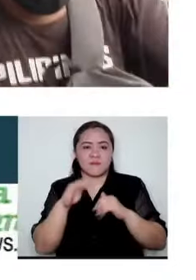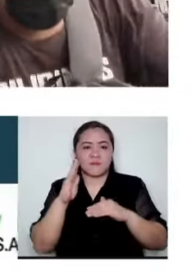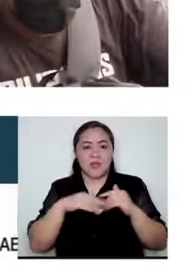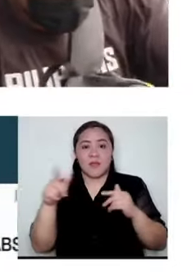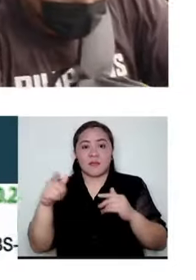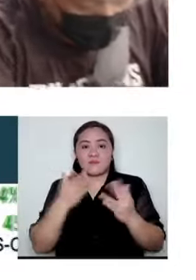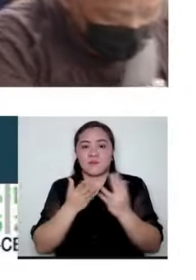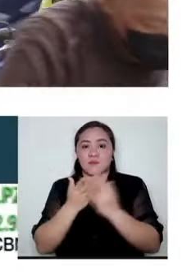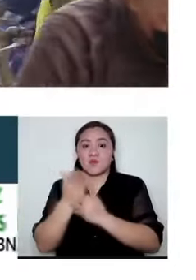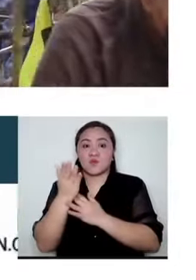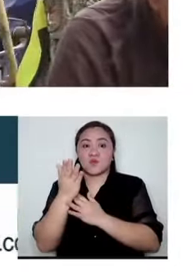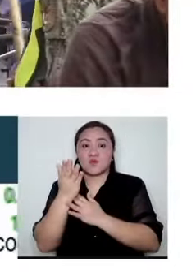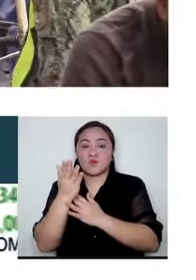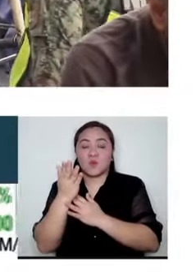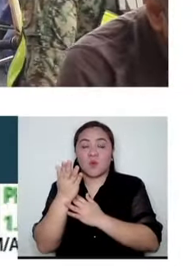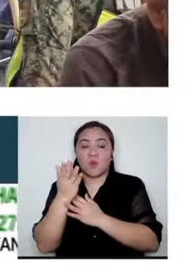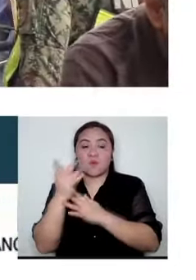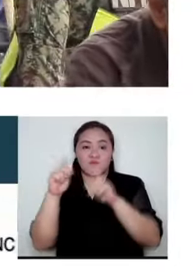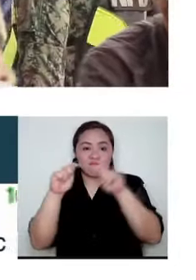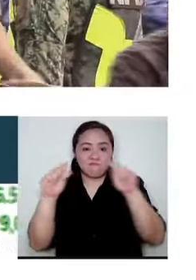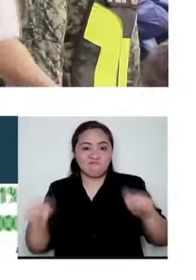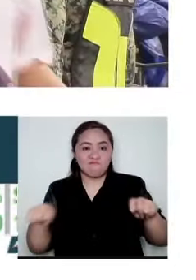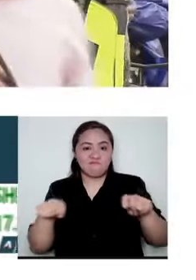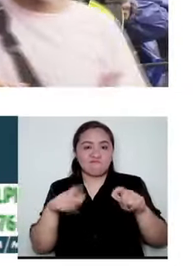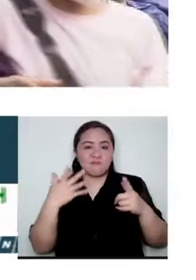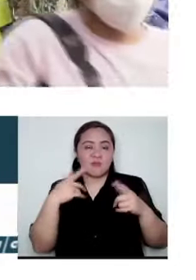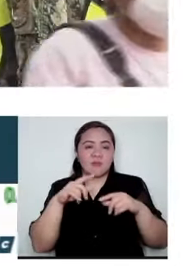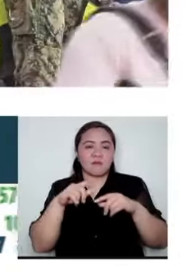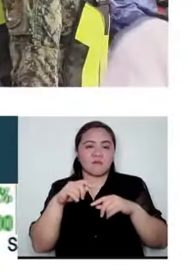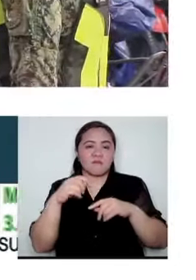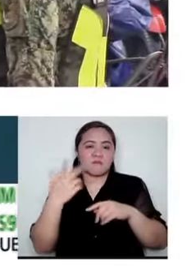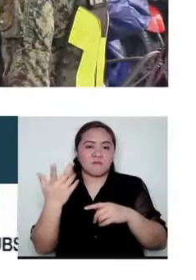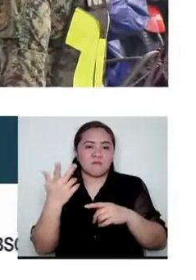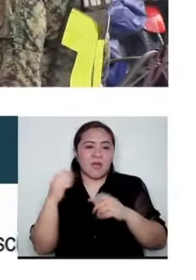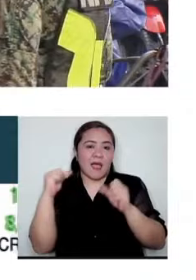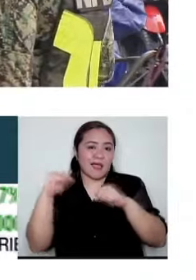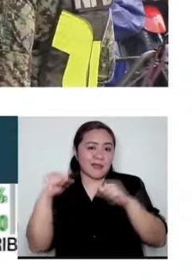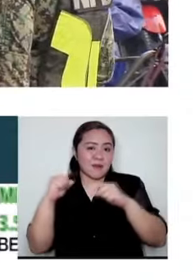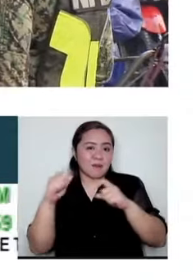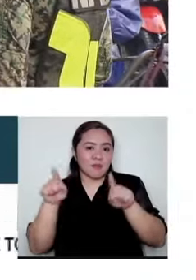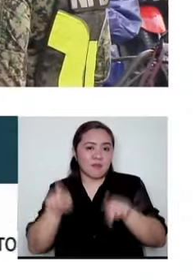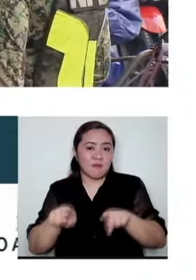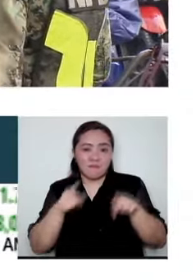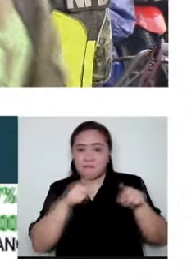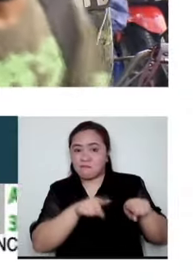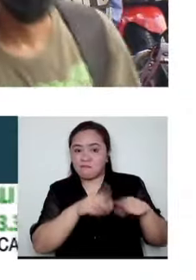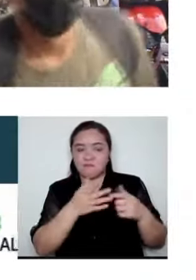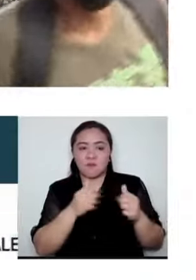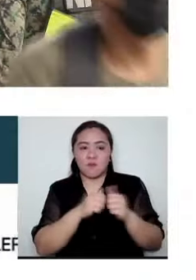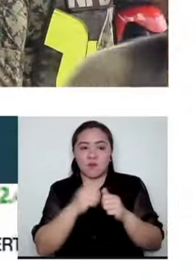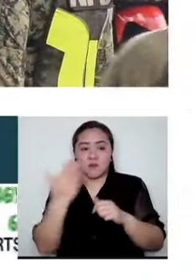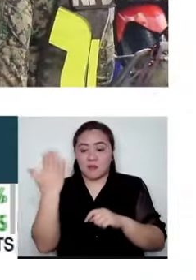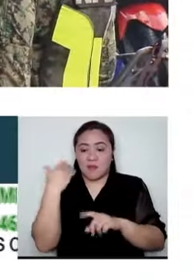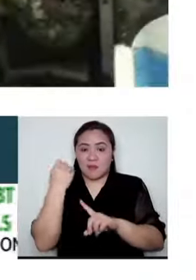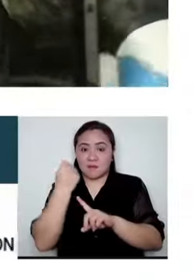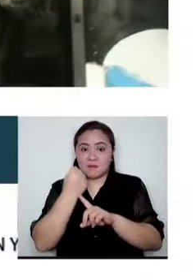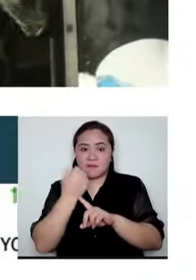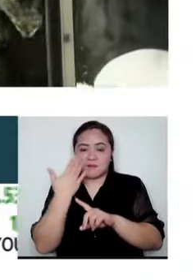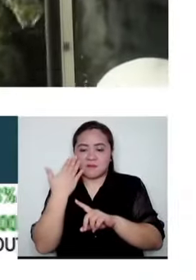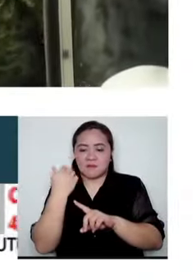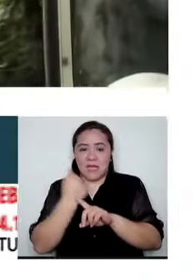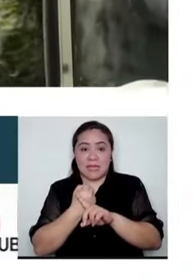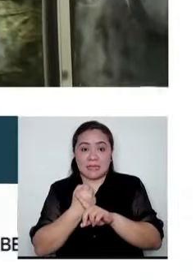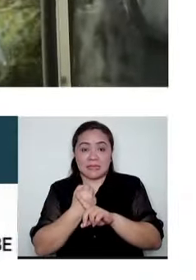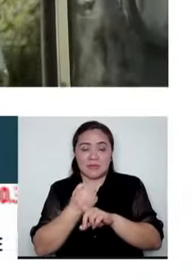a tripartite agreement. Looking forward, Carmina, if this will last by September, I've heard that the US